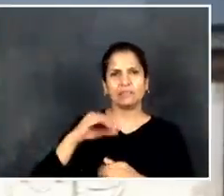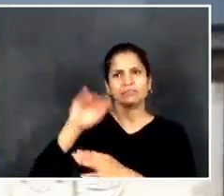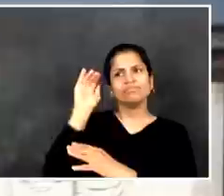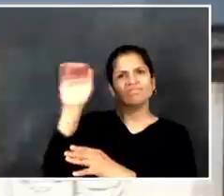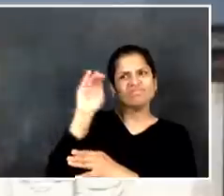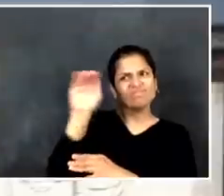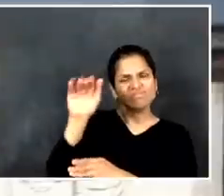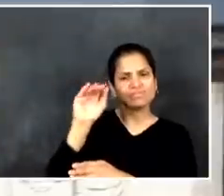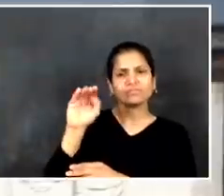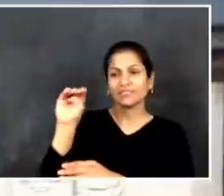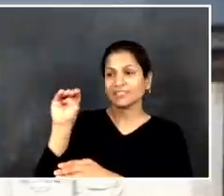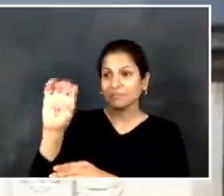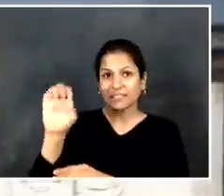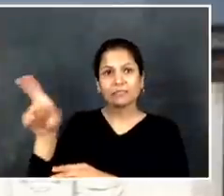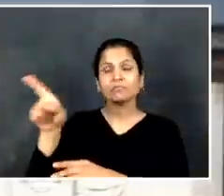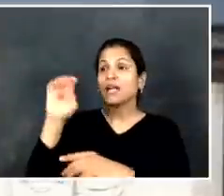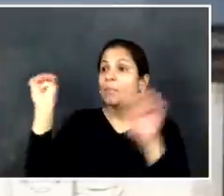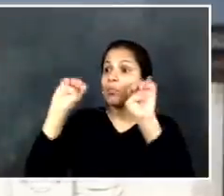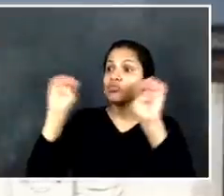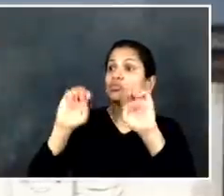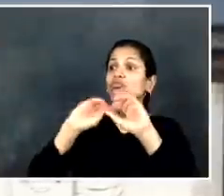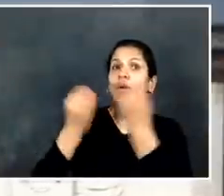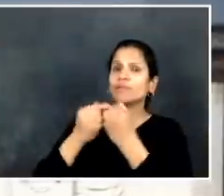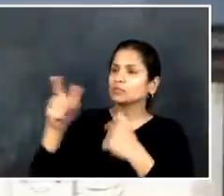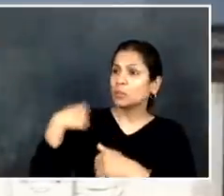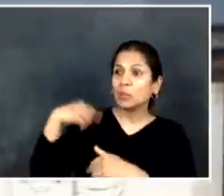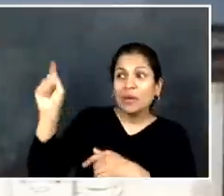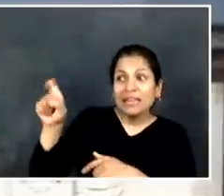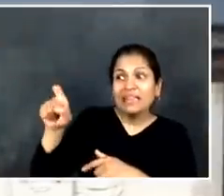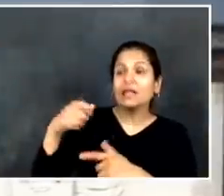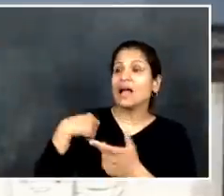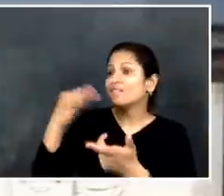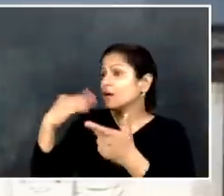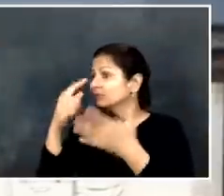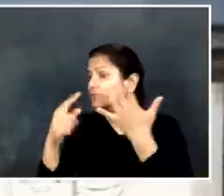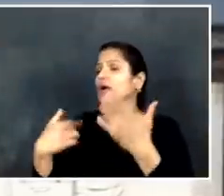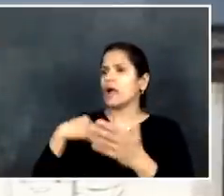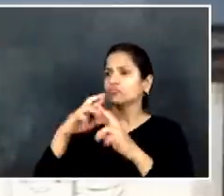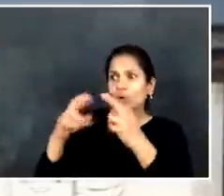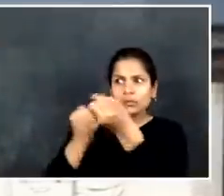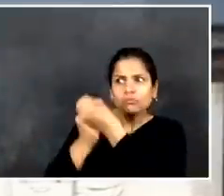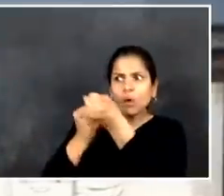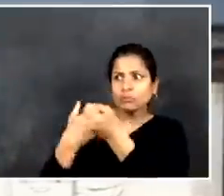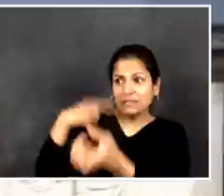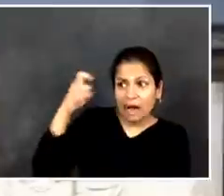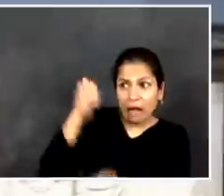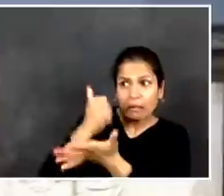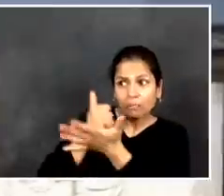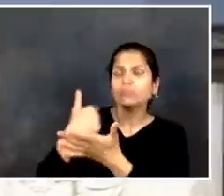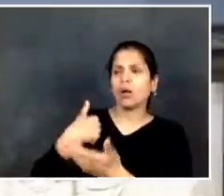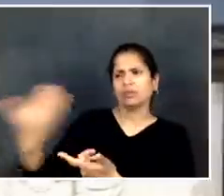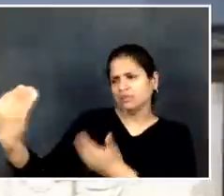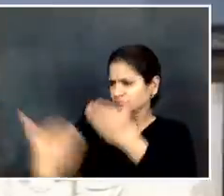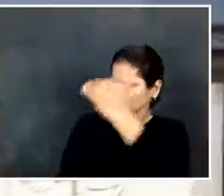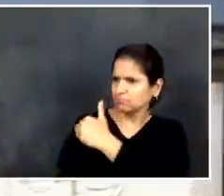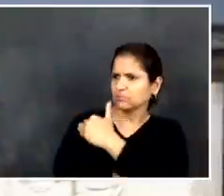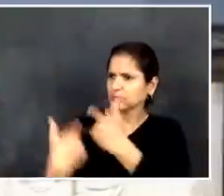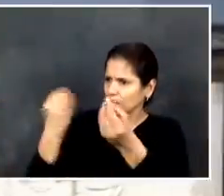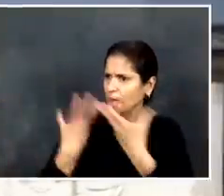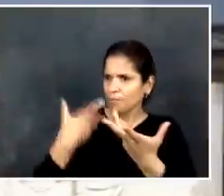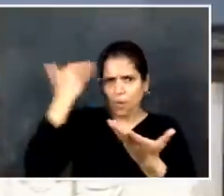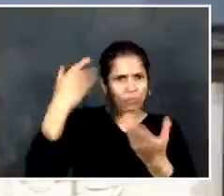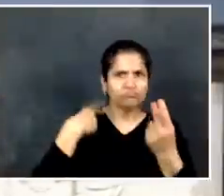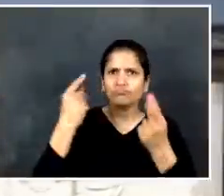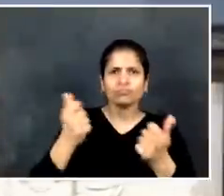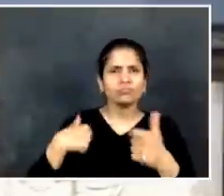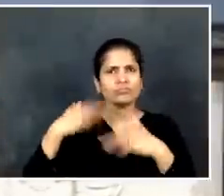painful moment for so many families, including our public servants. We don't want people delayed. There's some things we're all dealing with